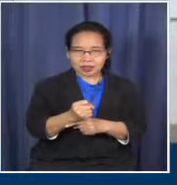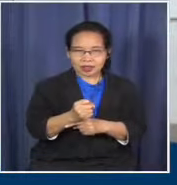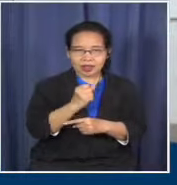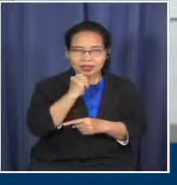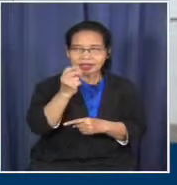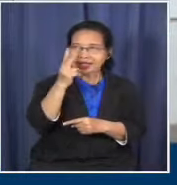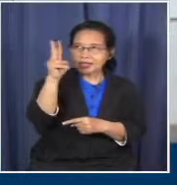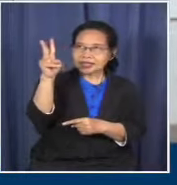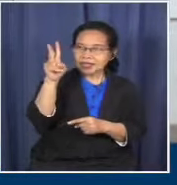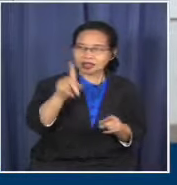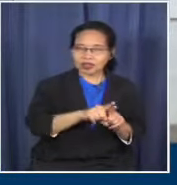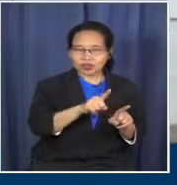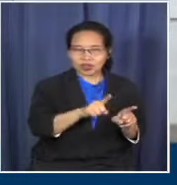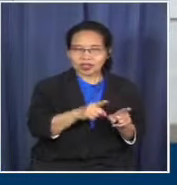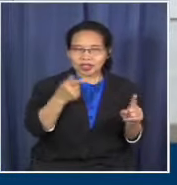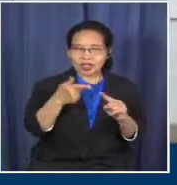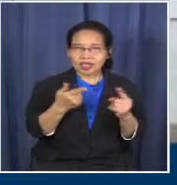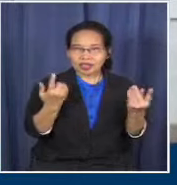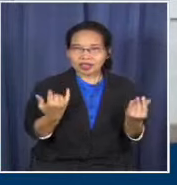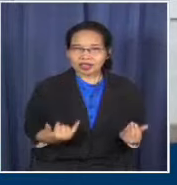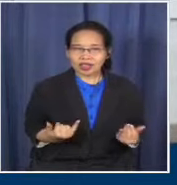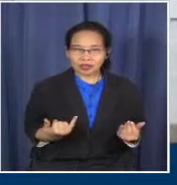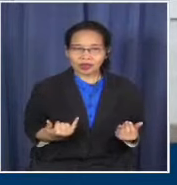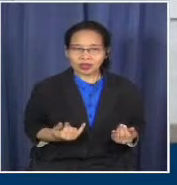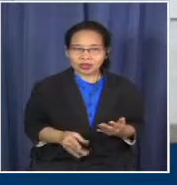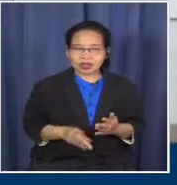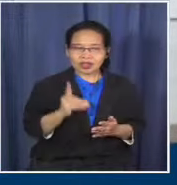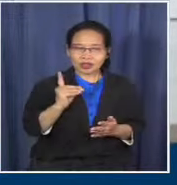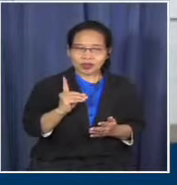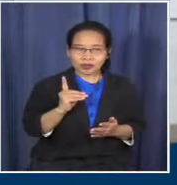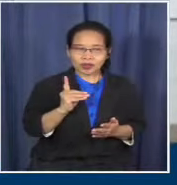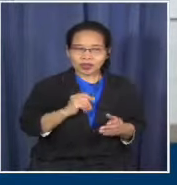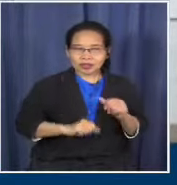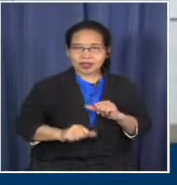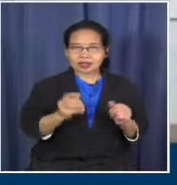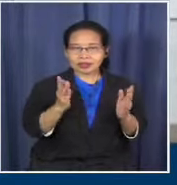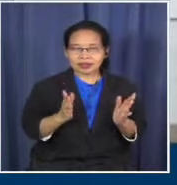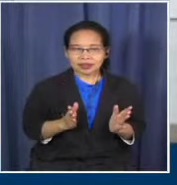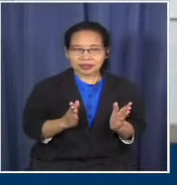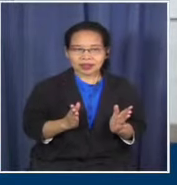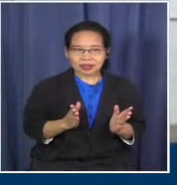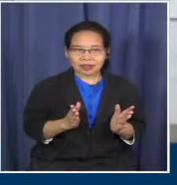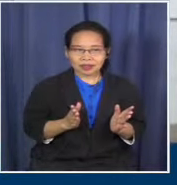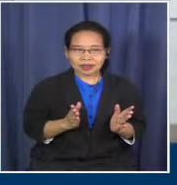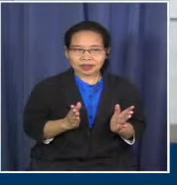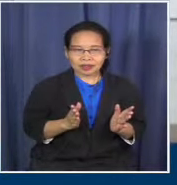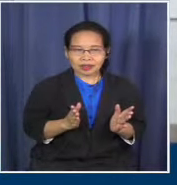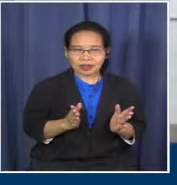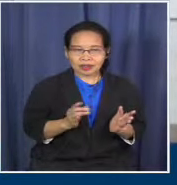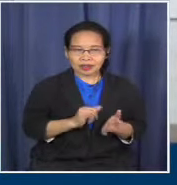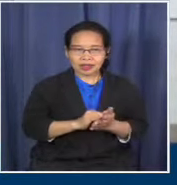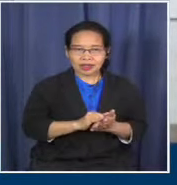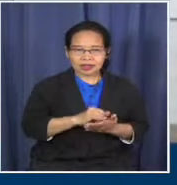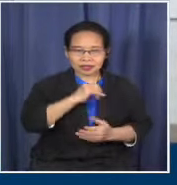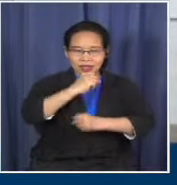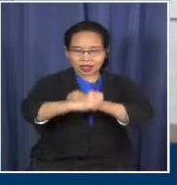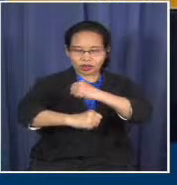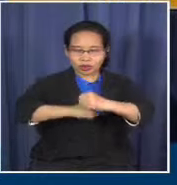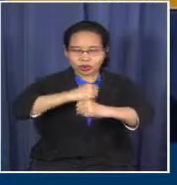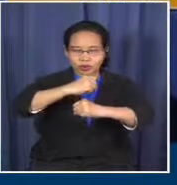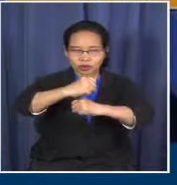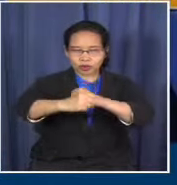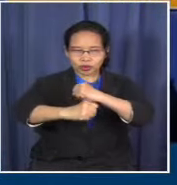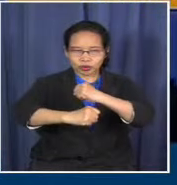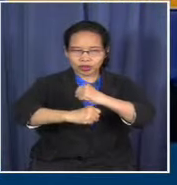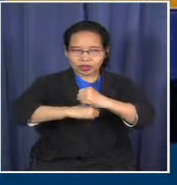planets came from gases that are invisible. scientists have discovered